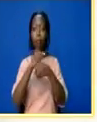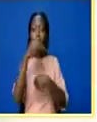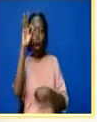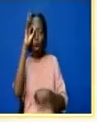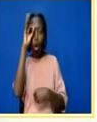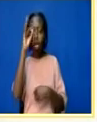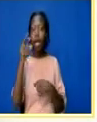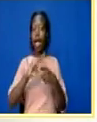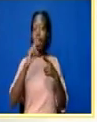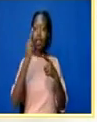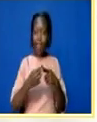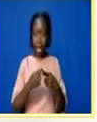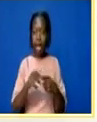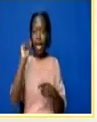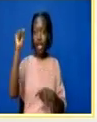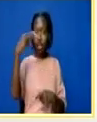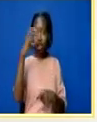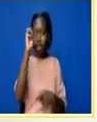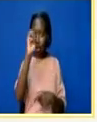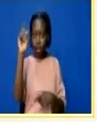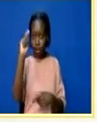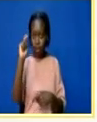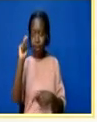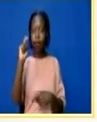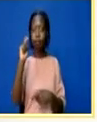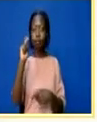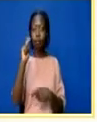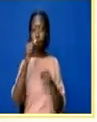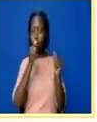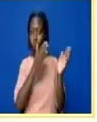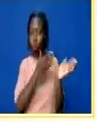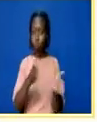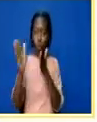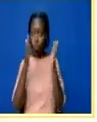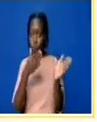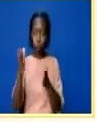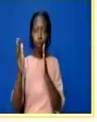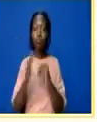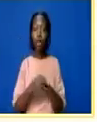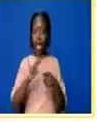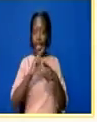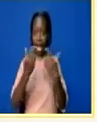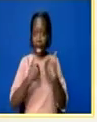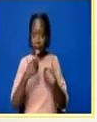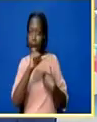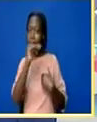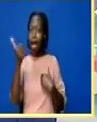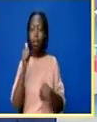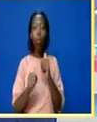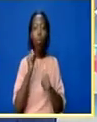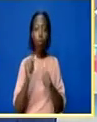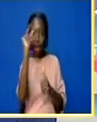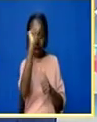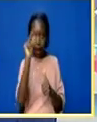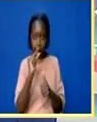Then we went to sheet erosion. Yes. The one that sweeps. Yes. Then we have the third one, which is real erosion. The small